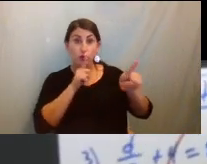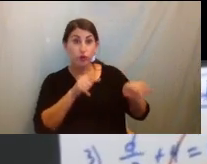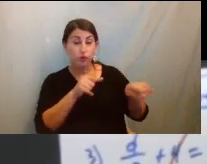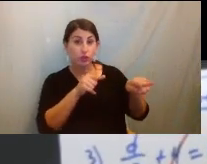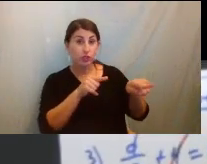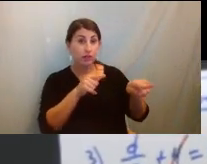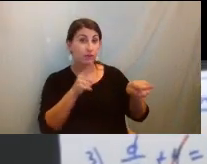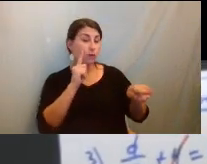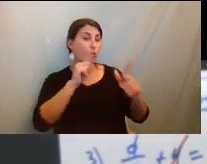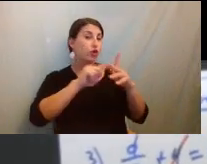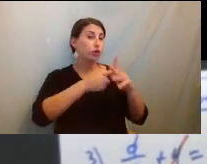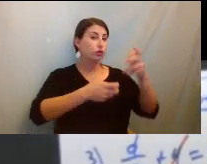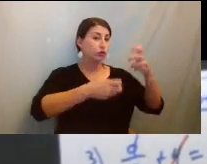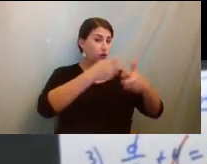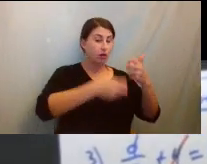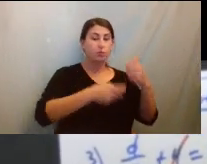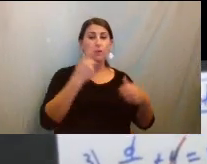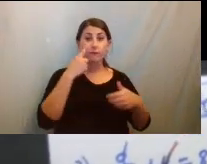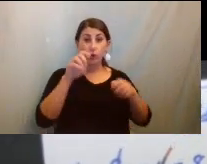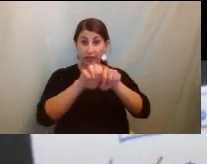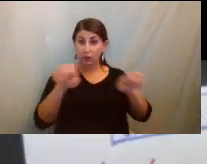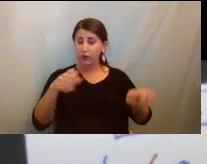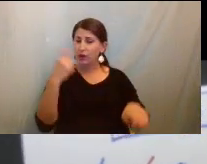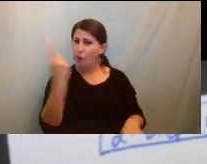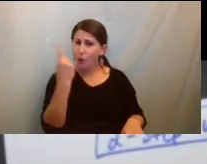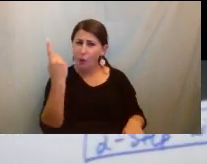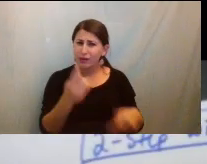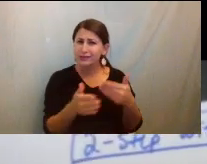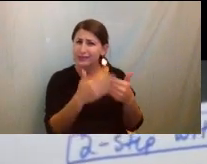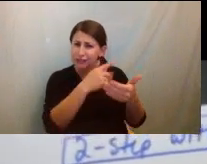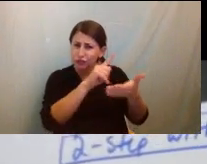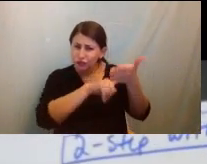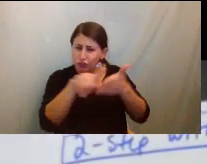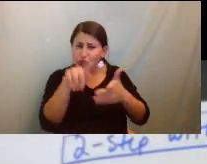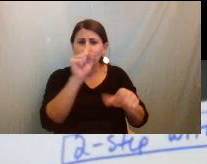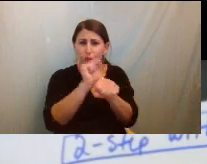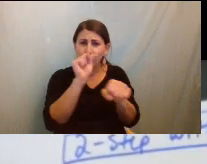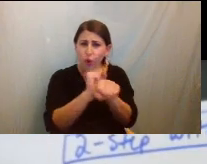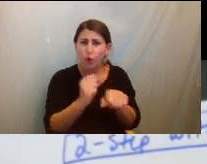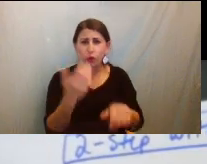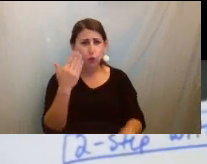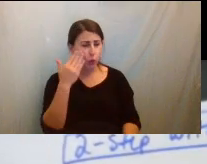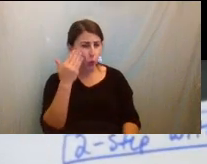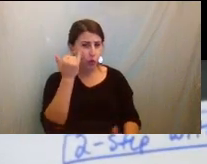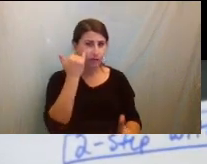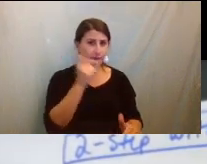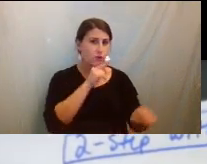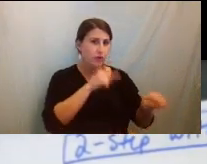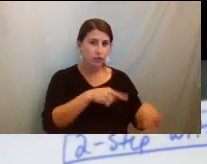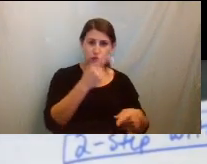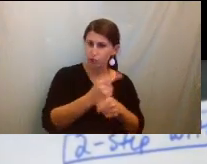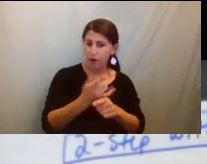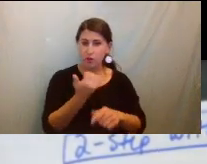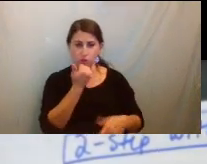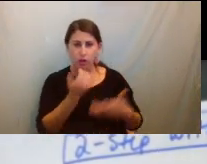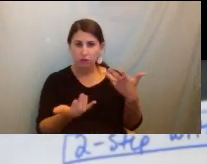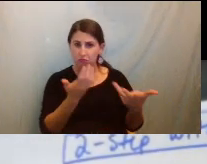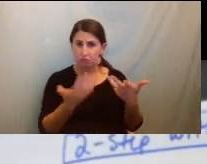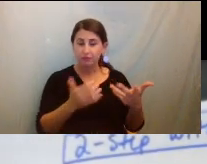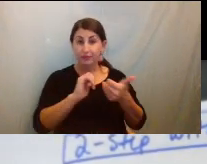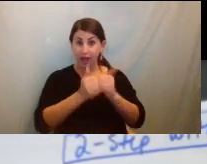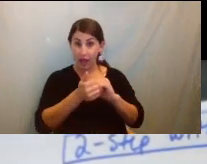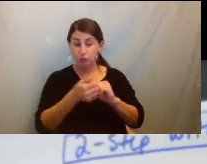back in. That's substitution. For equations, you can always check your work. Okay, and you can always know if your answer is correct by